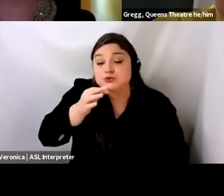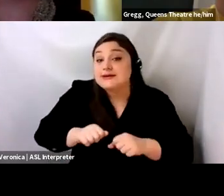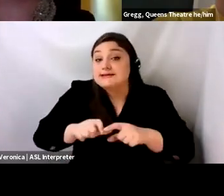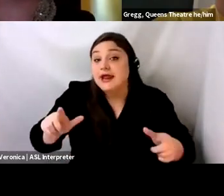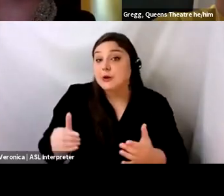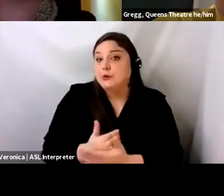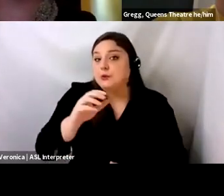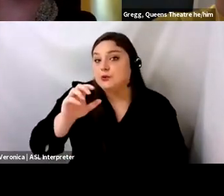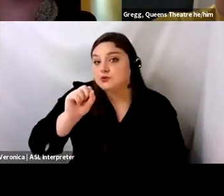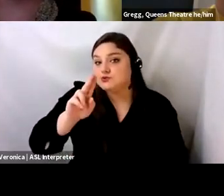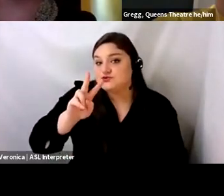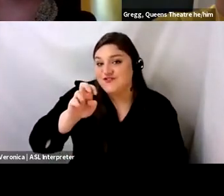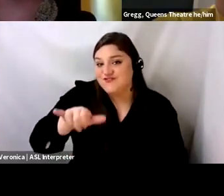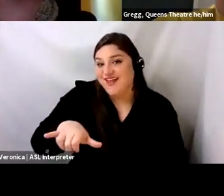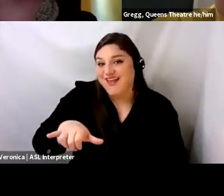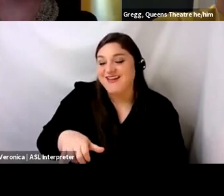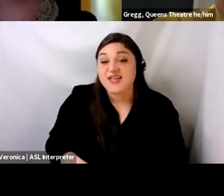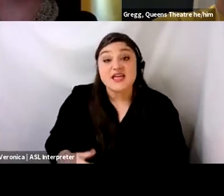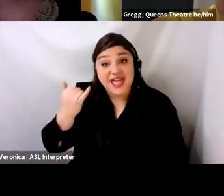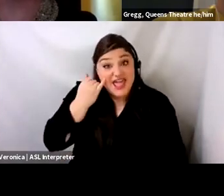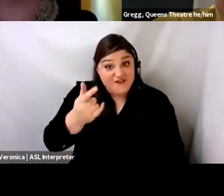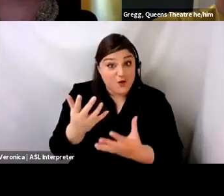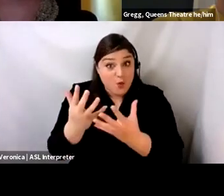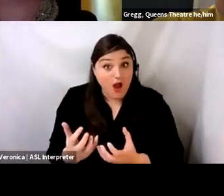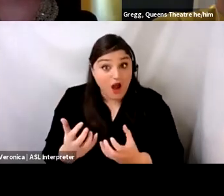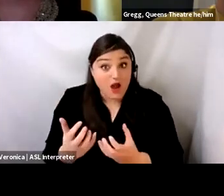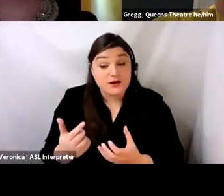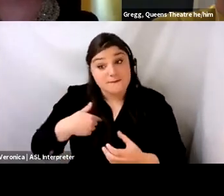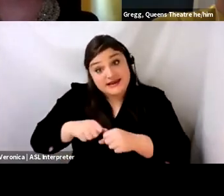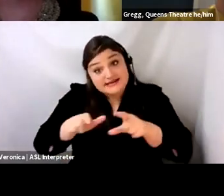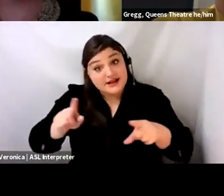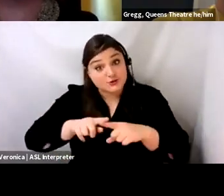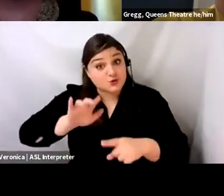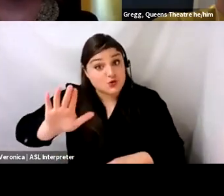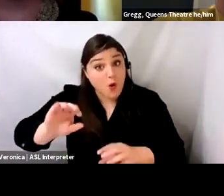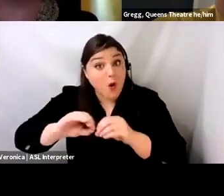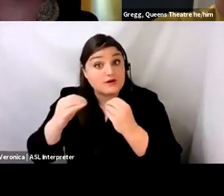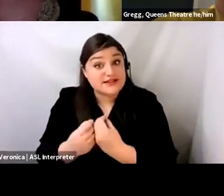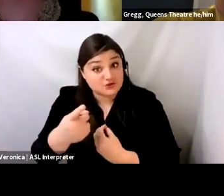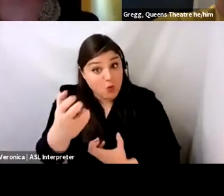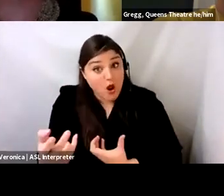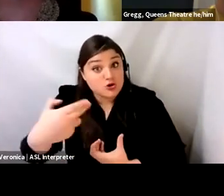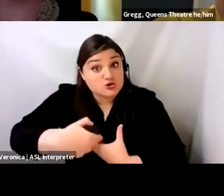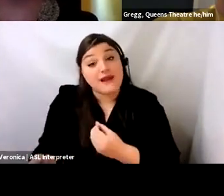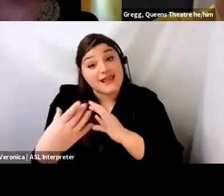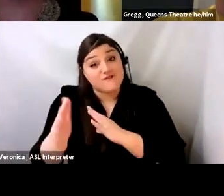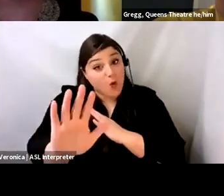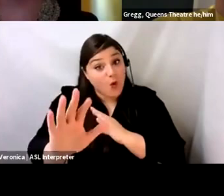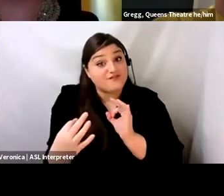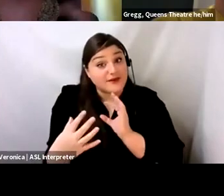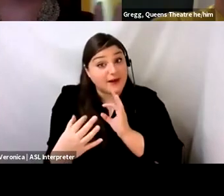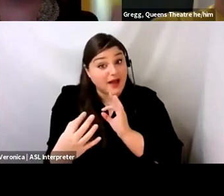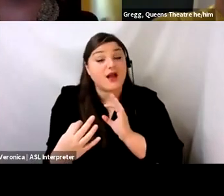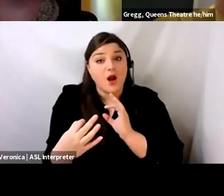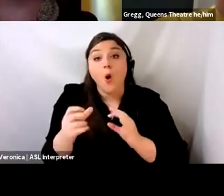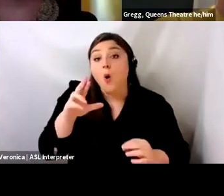reach out to me in the email, my email that will be provided later. If you want to, you know, participate in the survey, or if also you just want to talk with